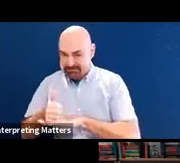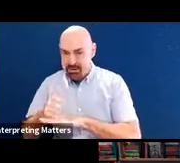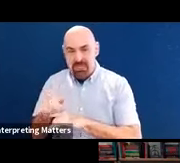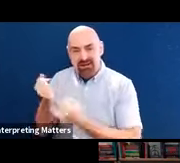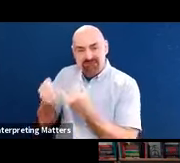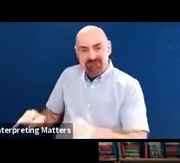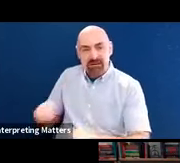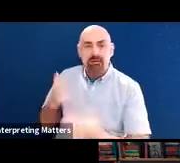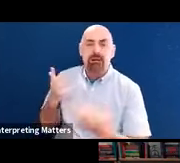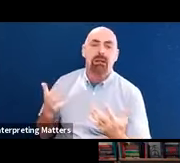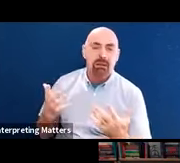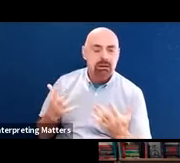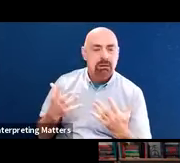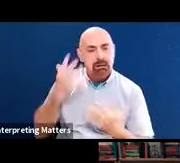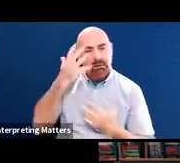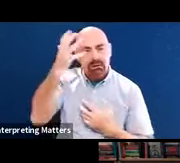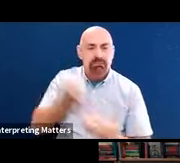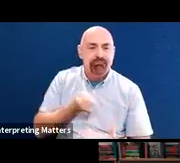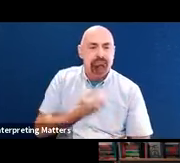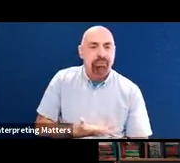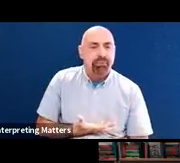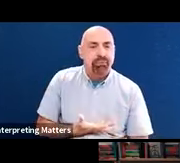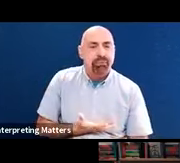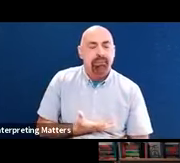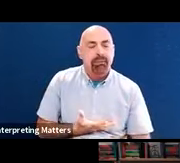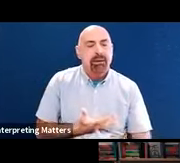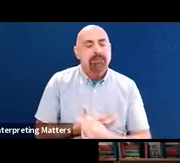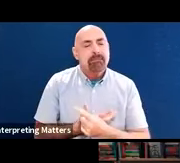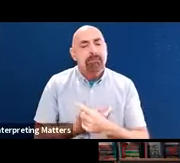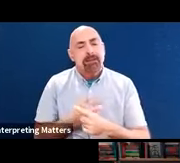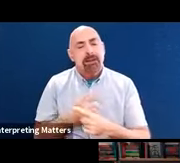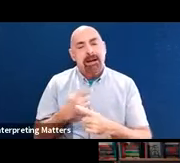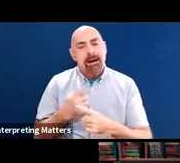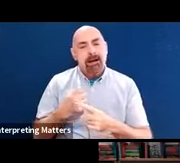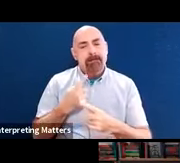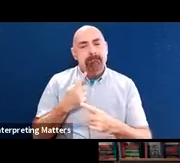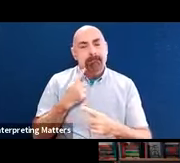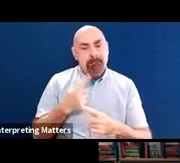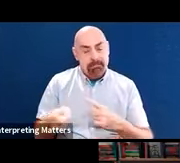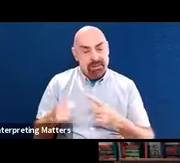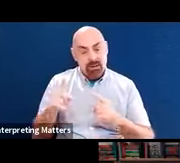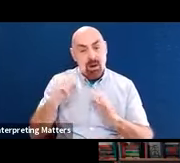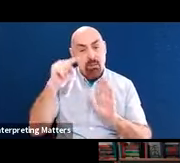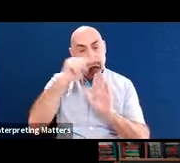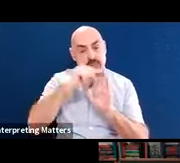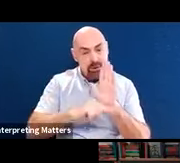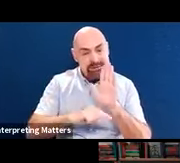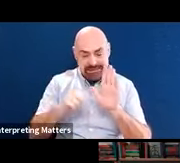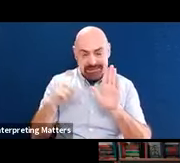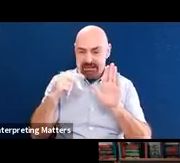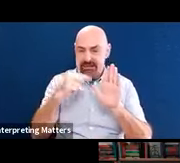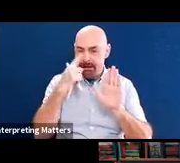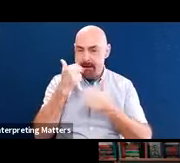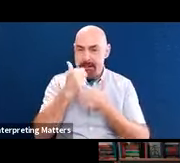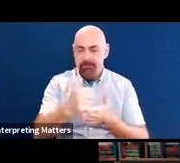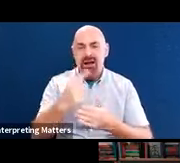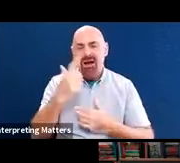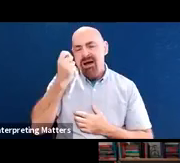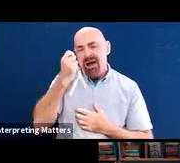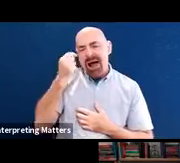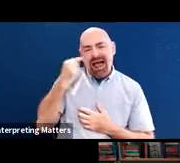the 1960s about policy tools that we might use to at least limit that. And I sort of see the